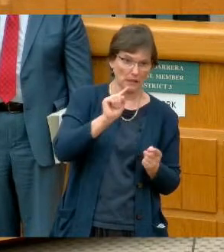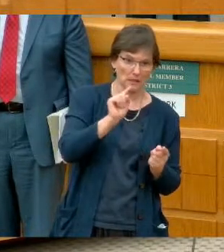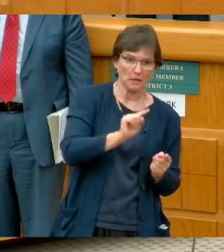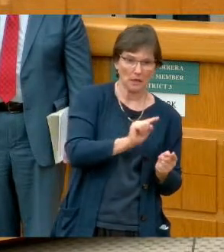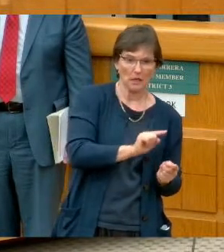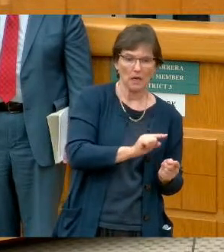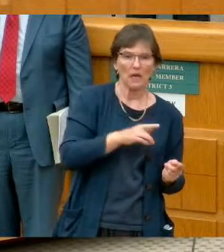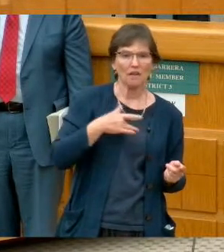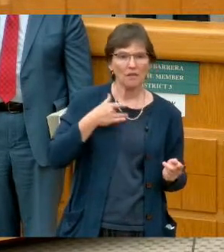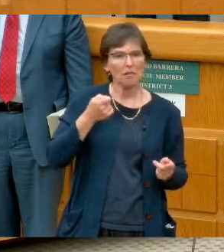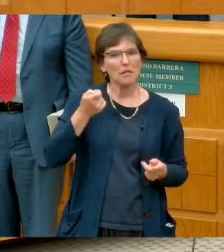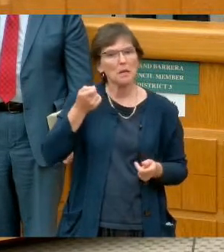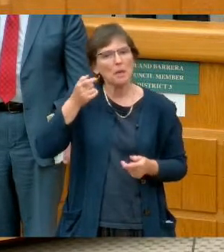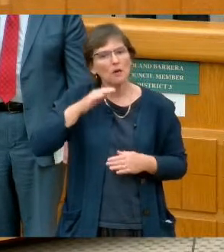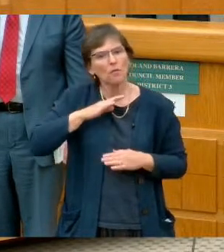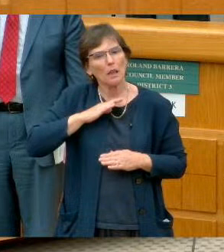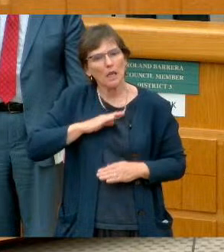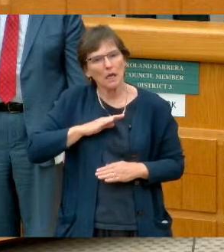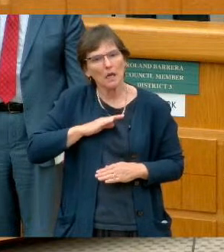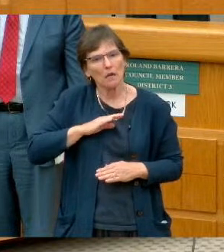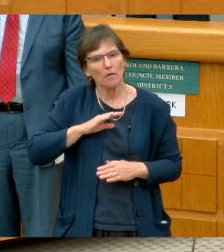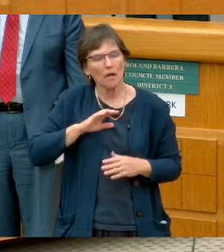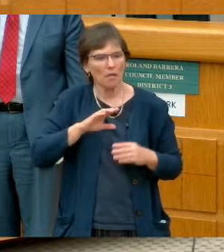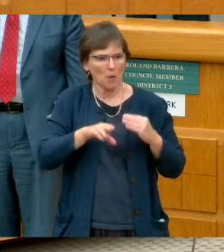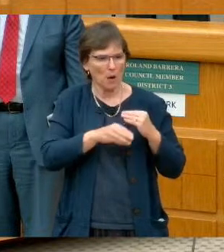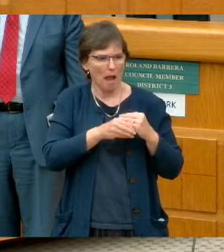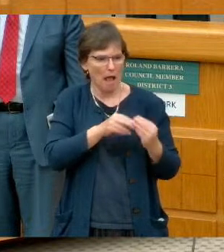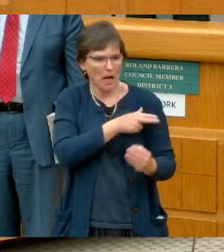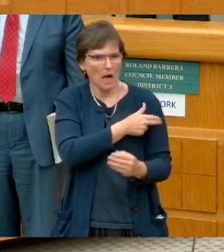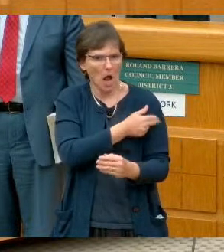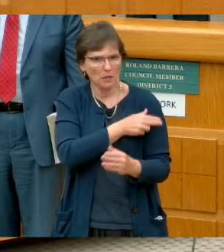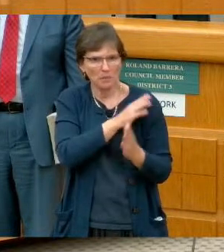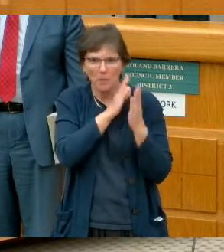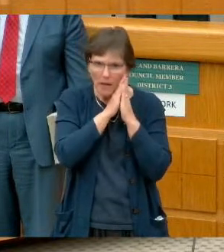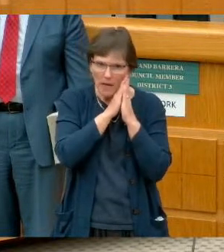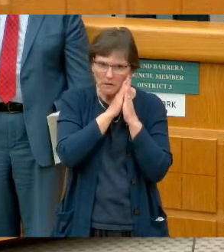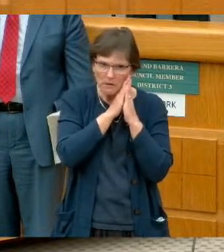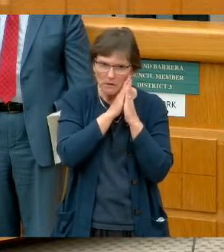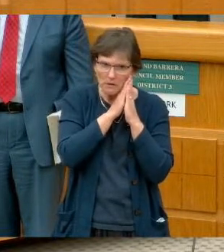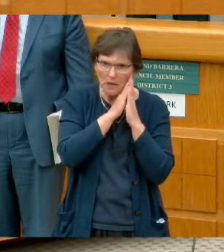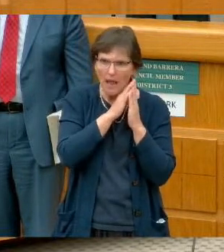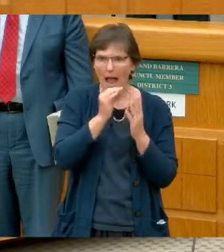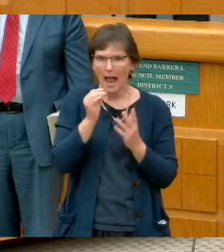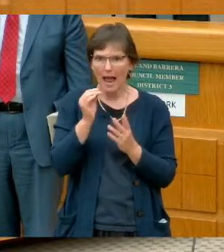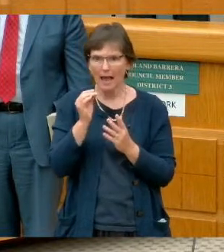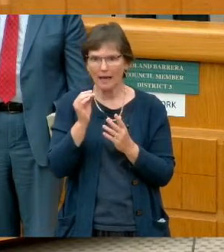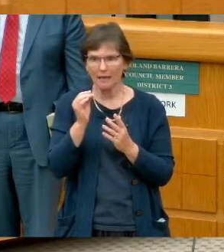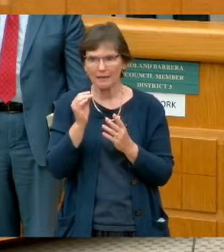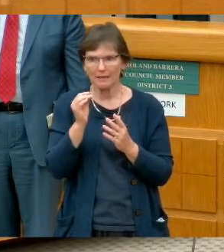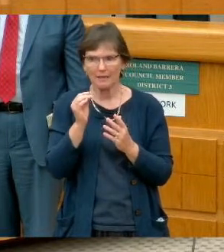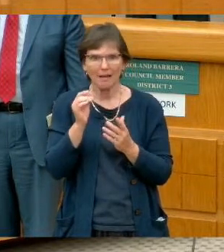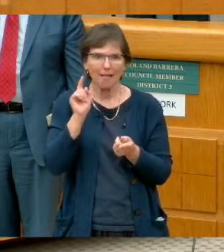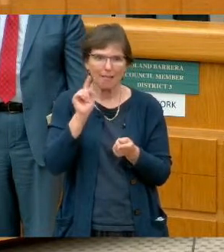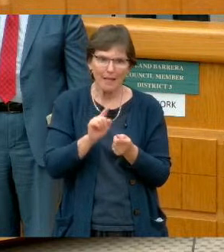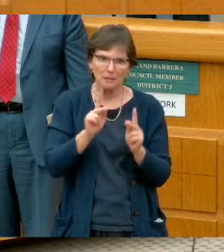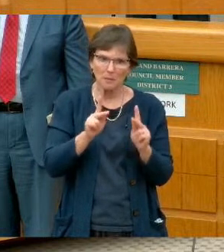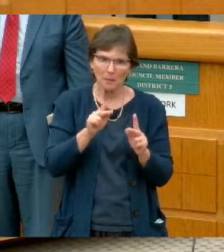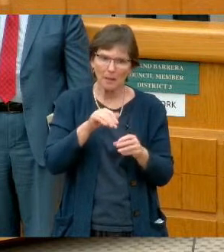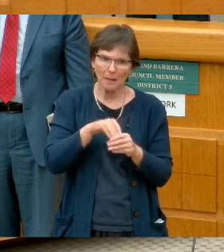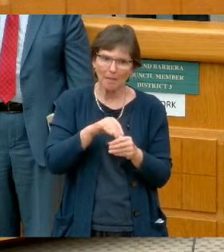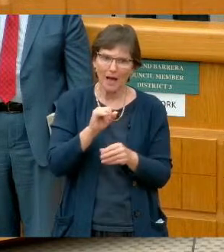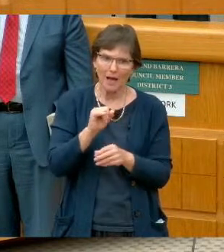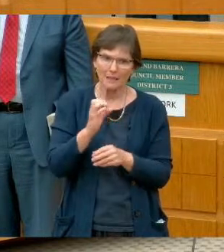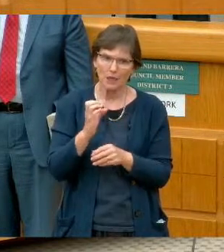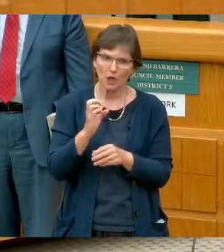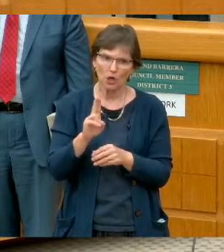bend, you feel somewhat relieved that we've added capacity, because less hospitalizations